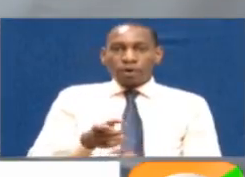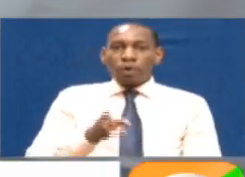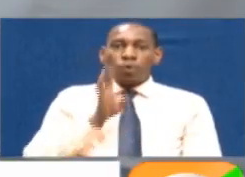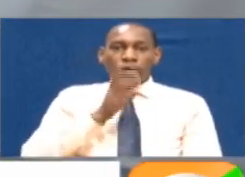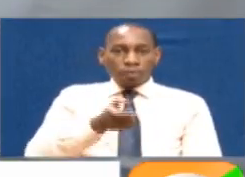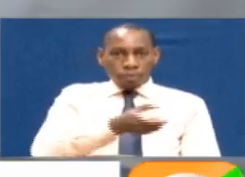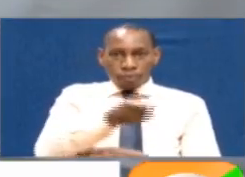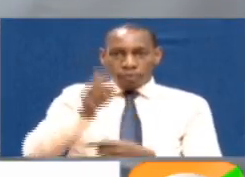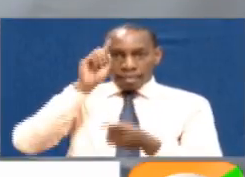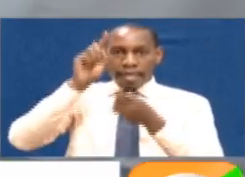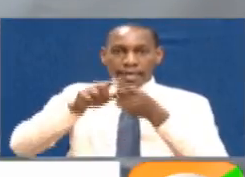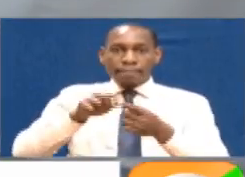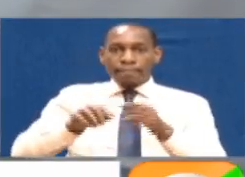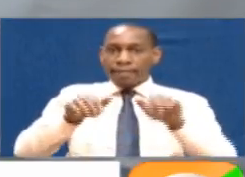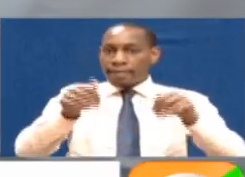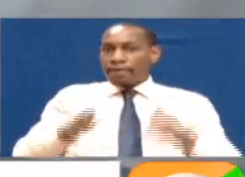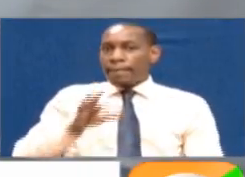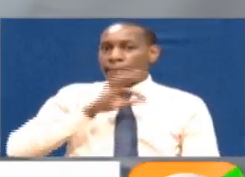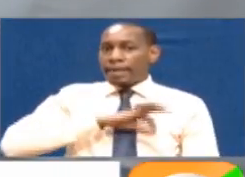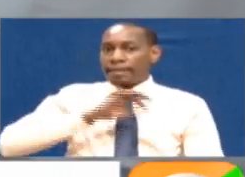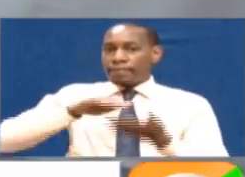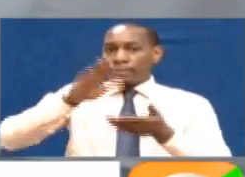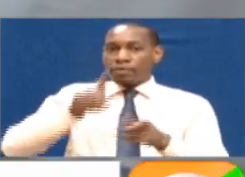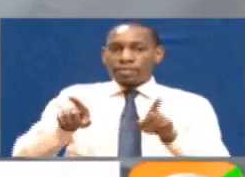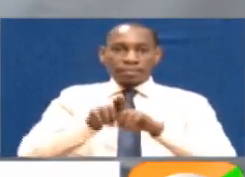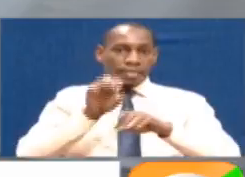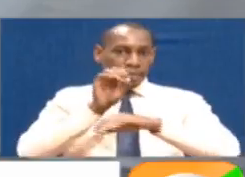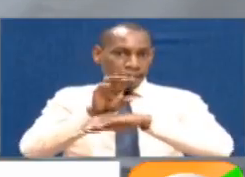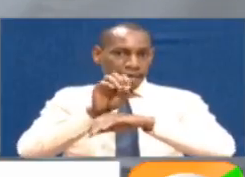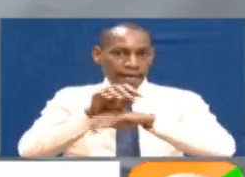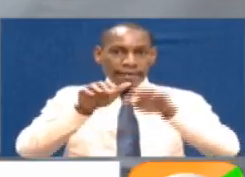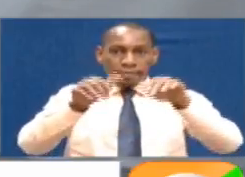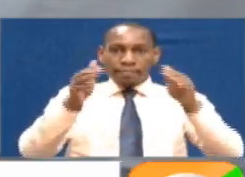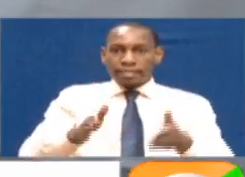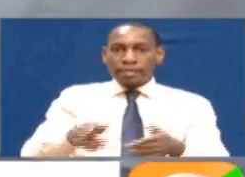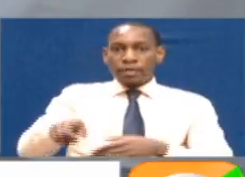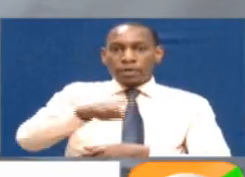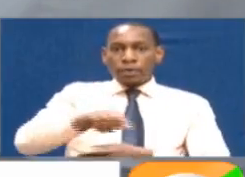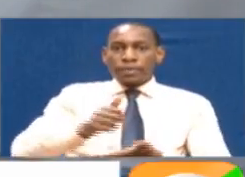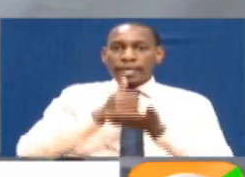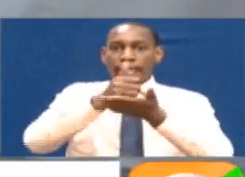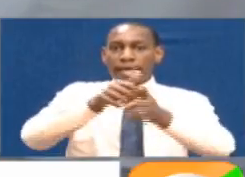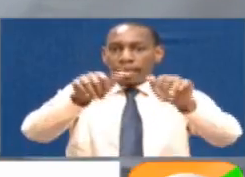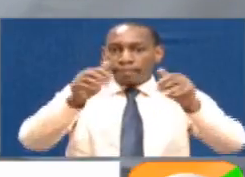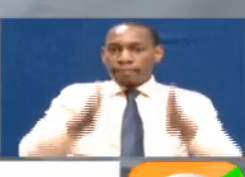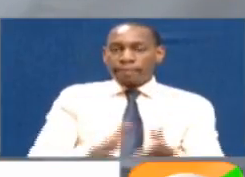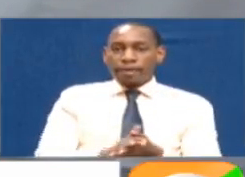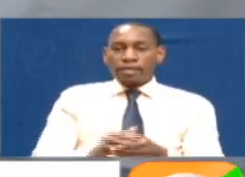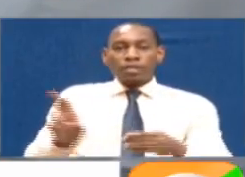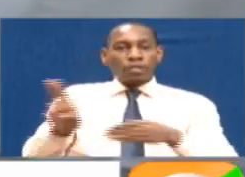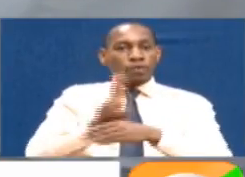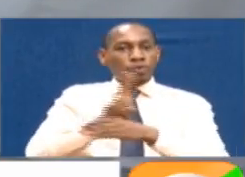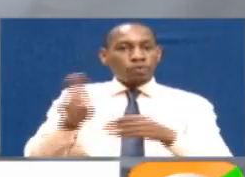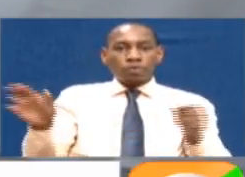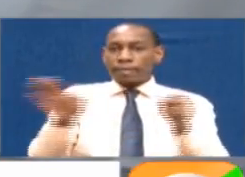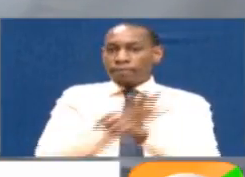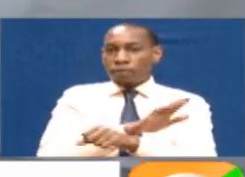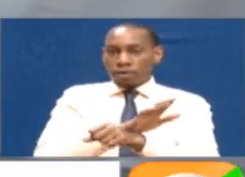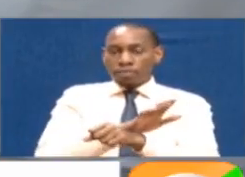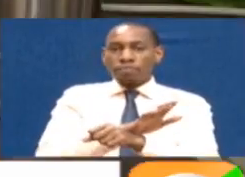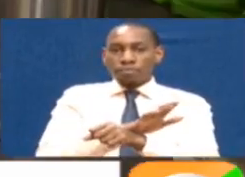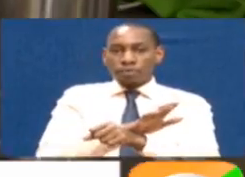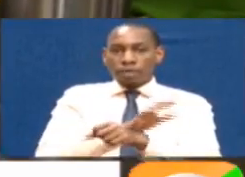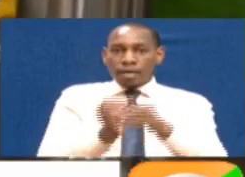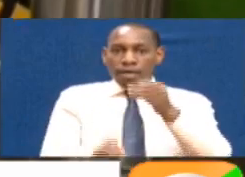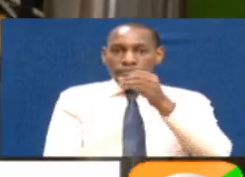help the farmers earn more. And we advise the farmers, so we help the farmers to maximize the output of